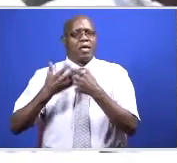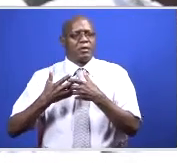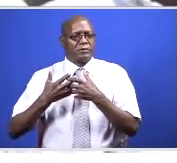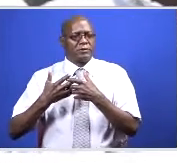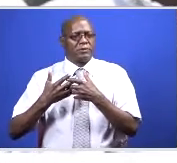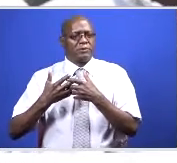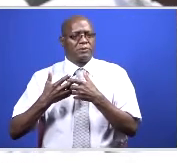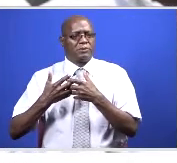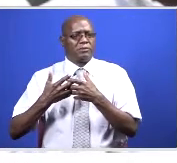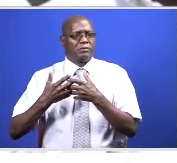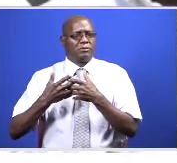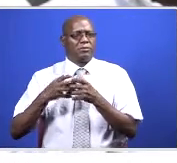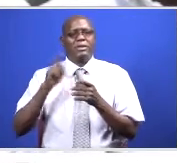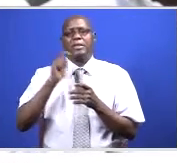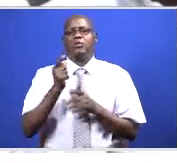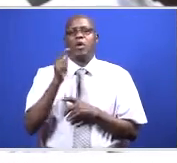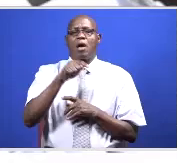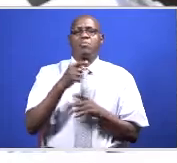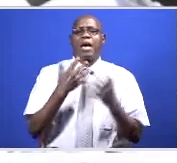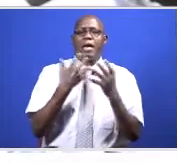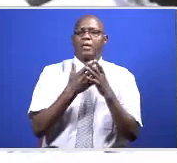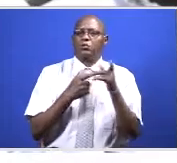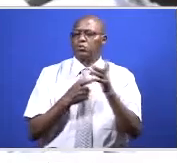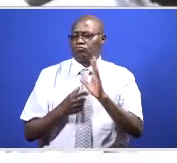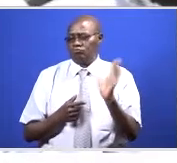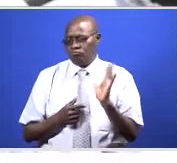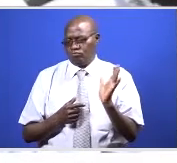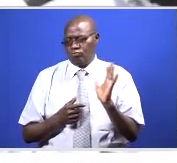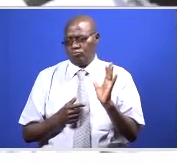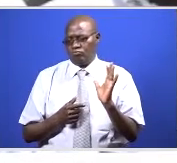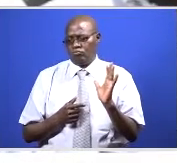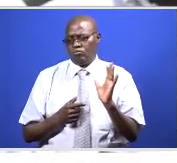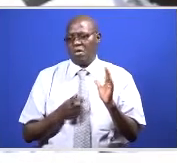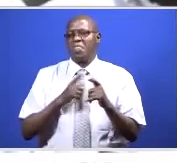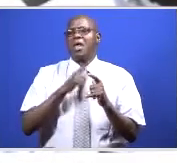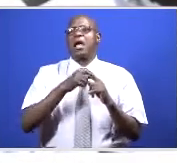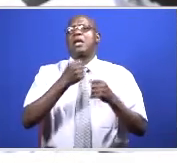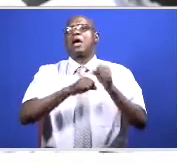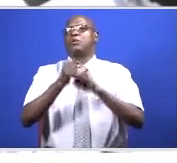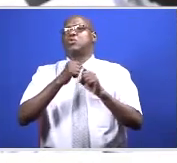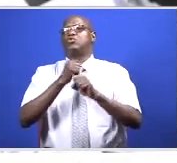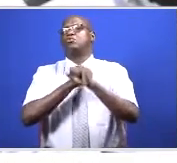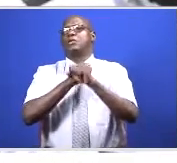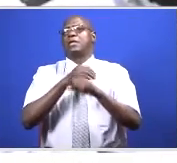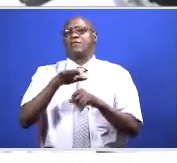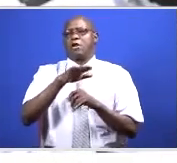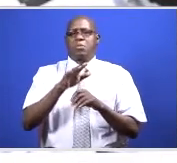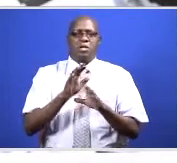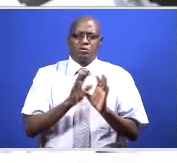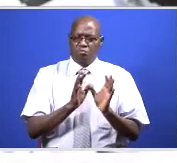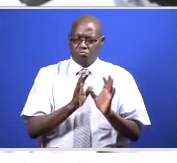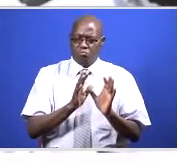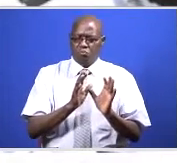to come here and arrest you so that you can comply and protect the environment. So we are